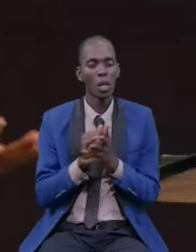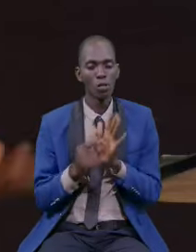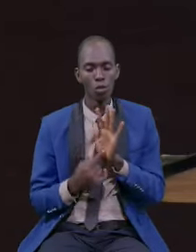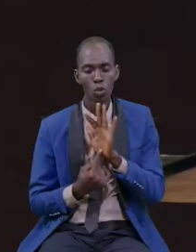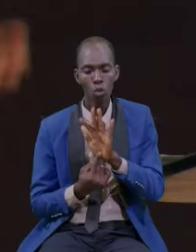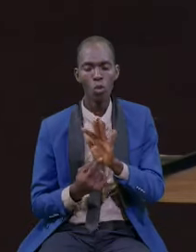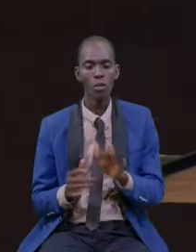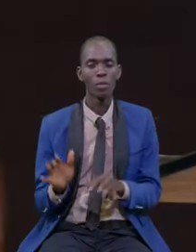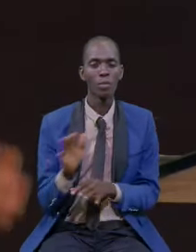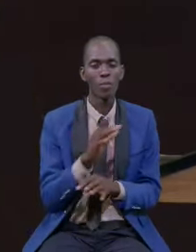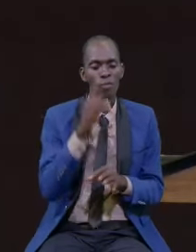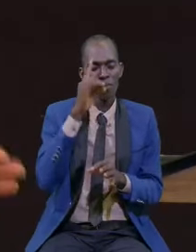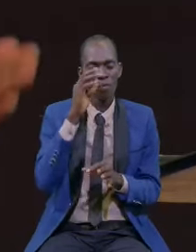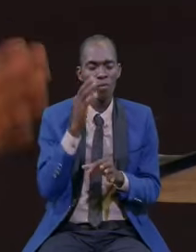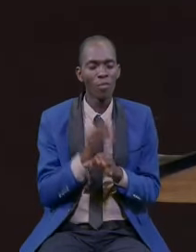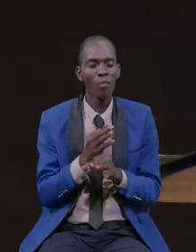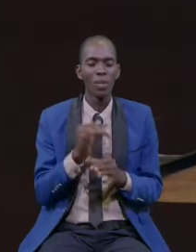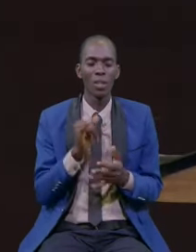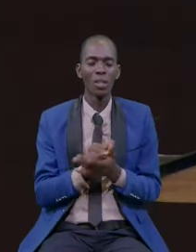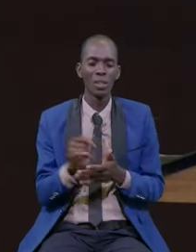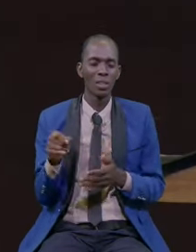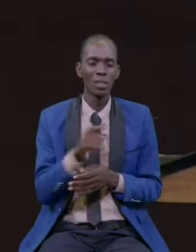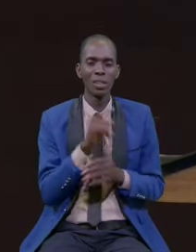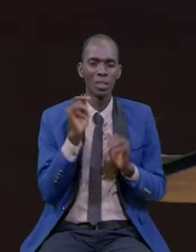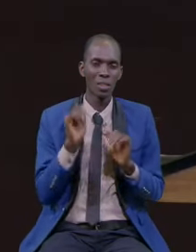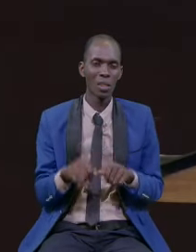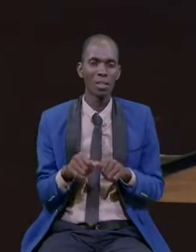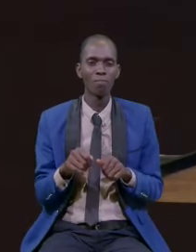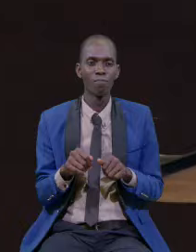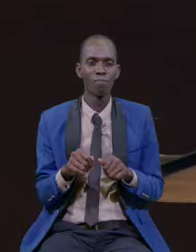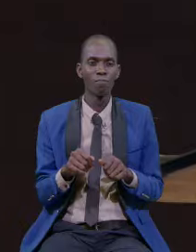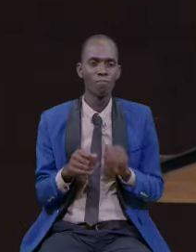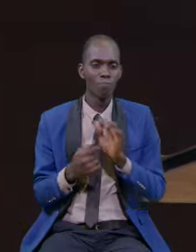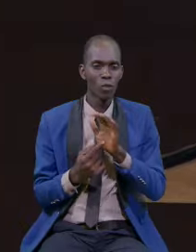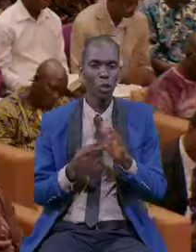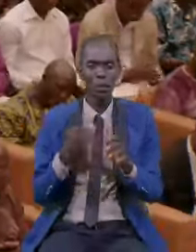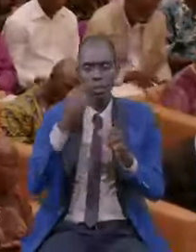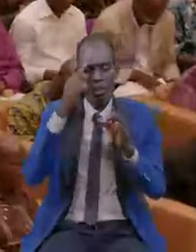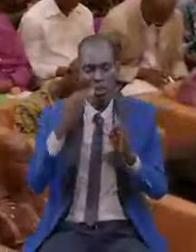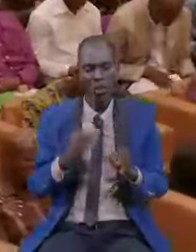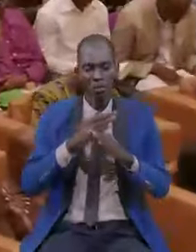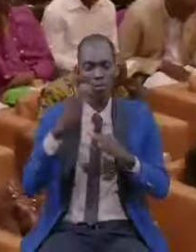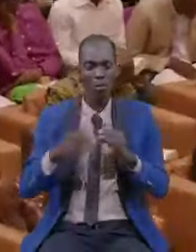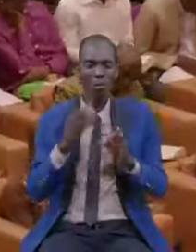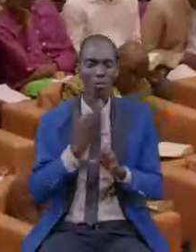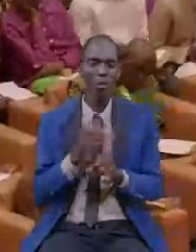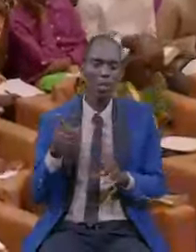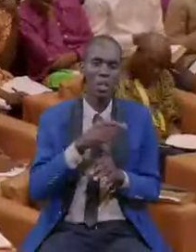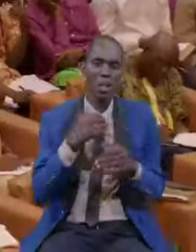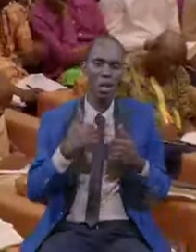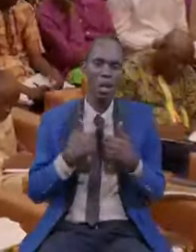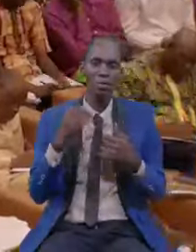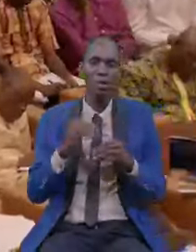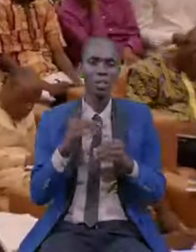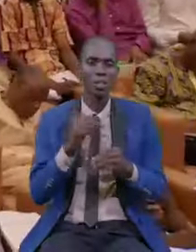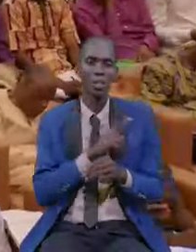you can see the decisive faith they have in the Lord. Revelation chapter 20. We're reading from